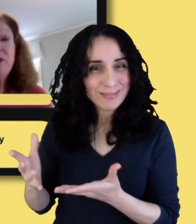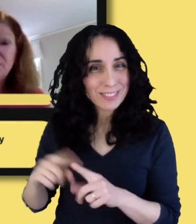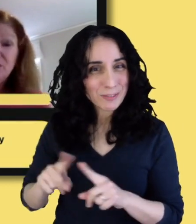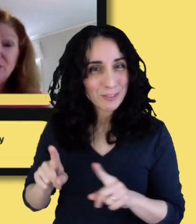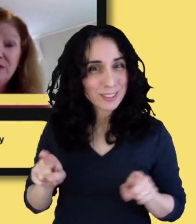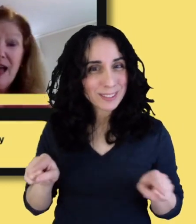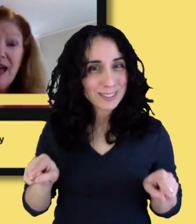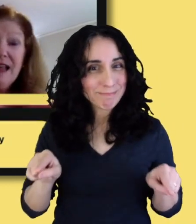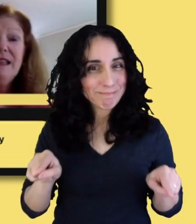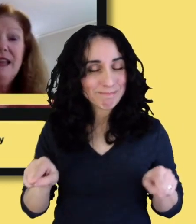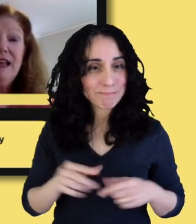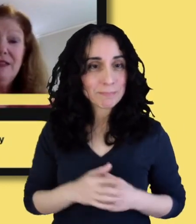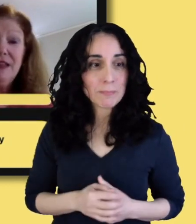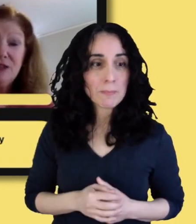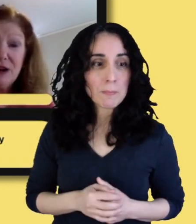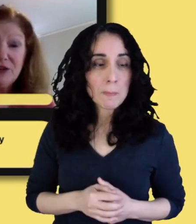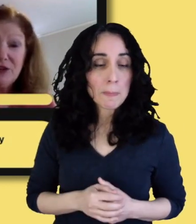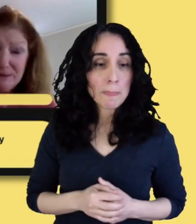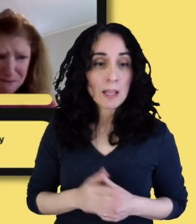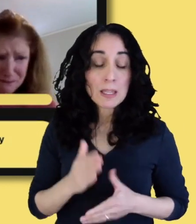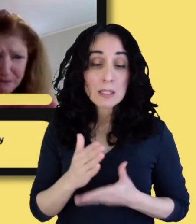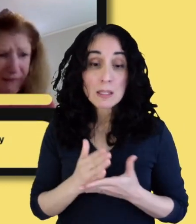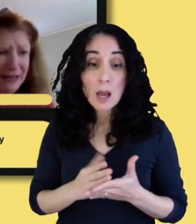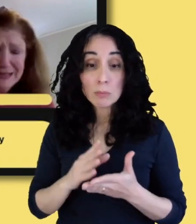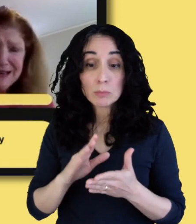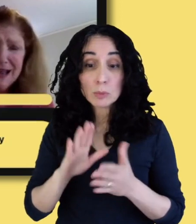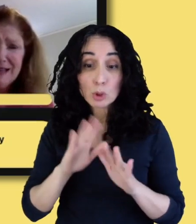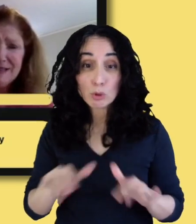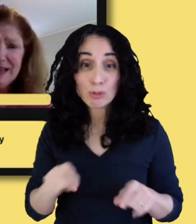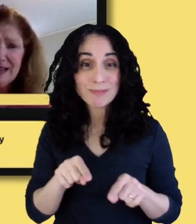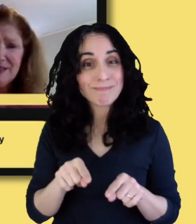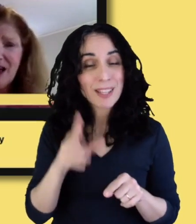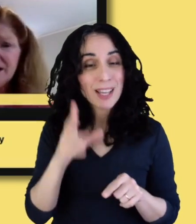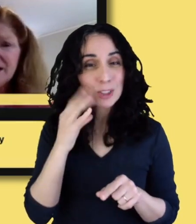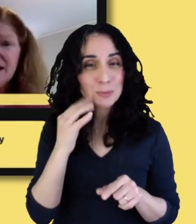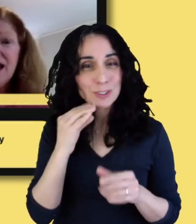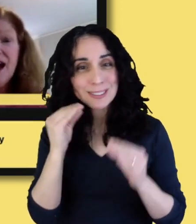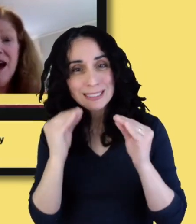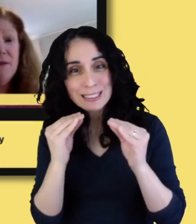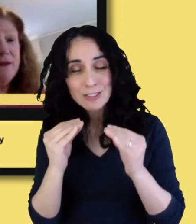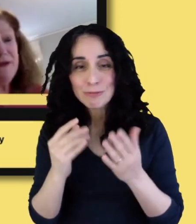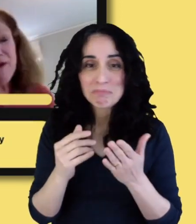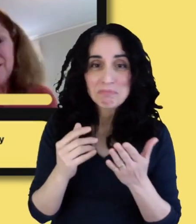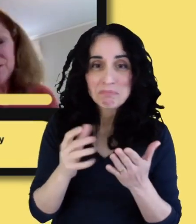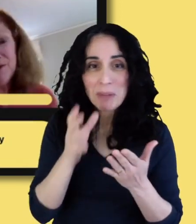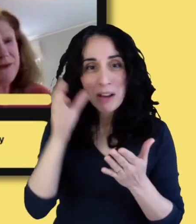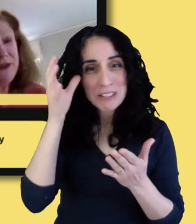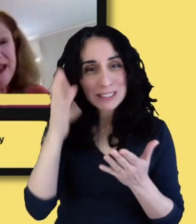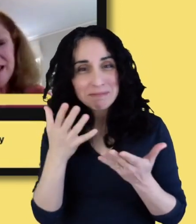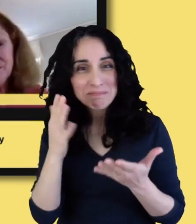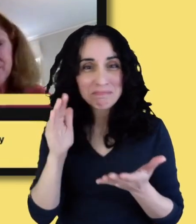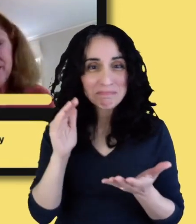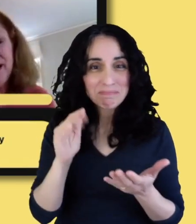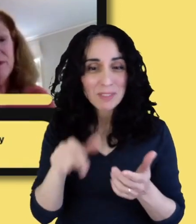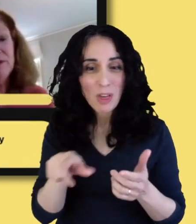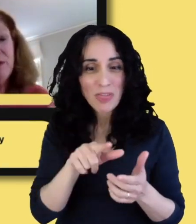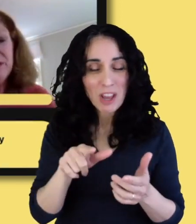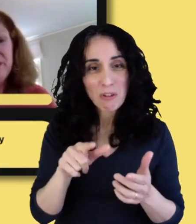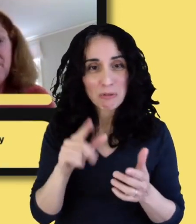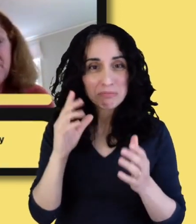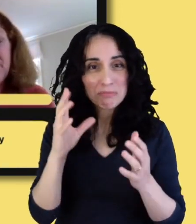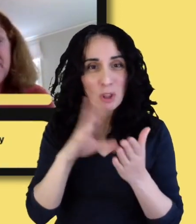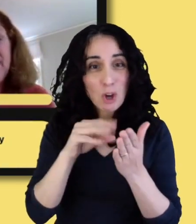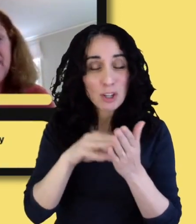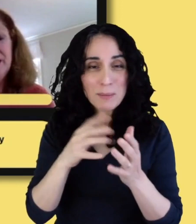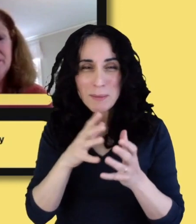For those children that the instruction is not as solid, we will have our arms around them when they enter, and we'll know where